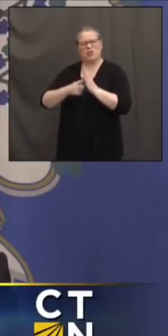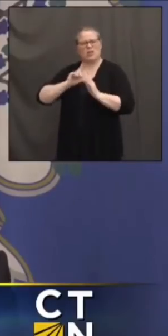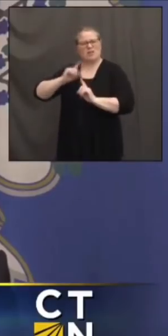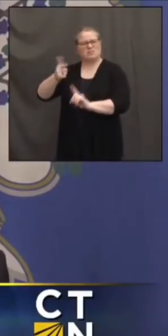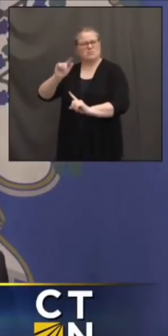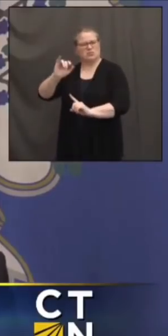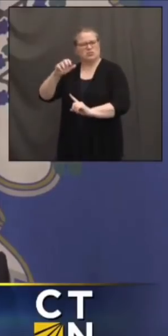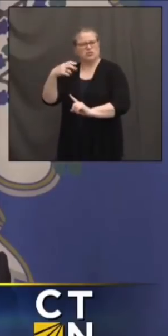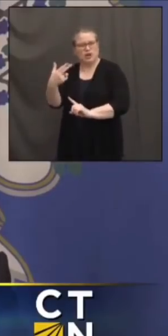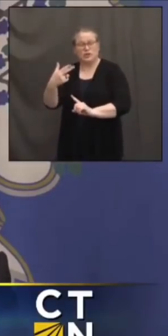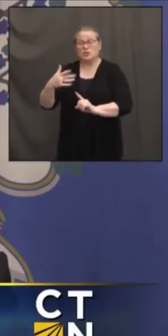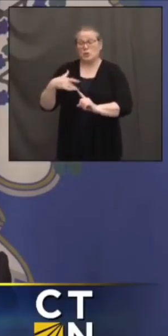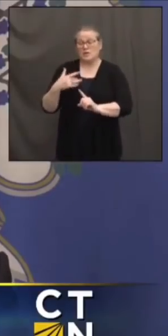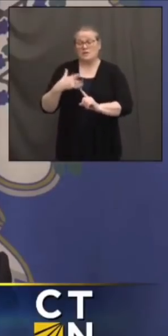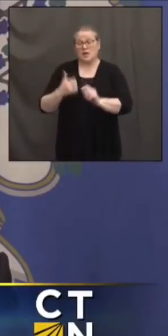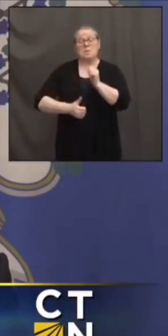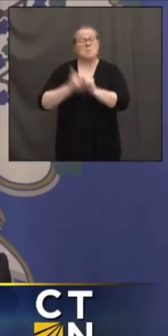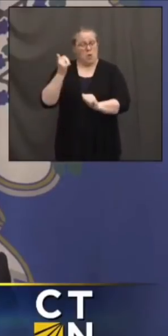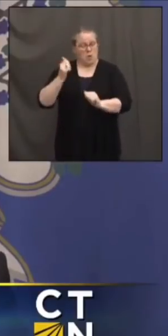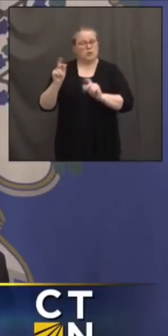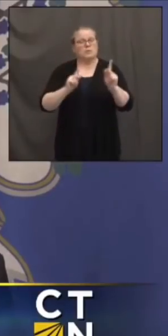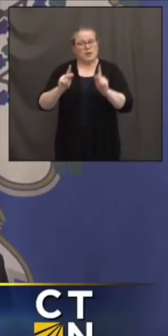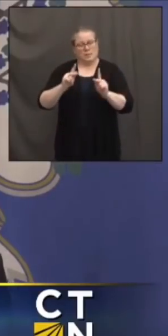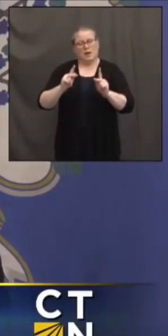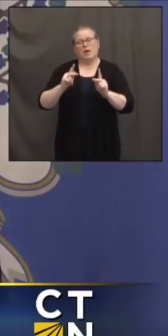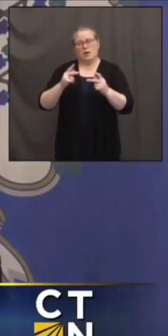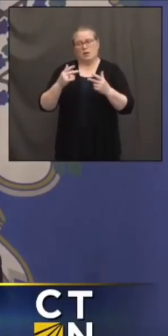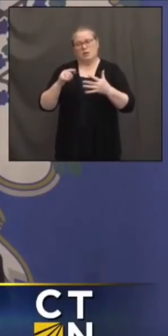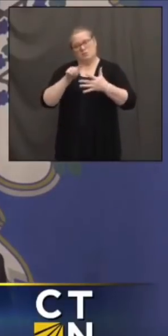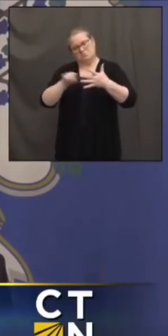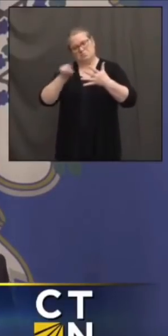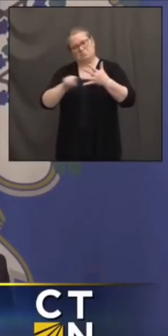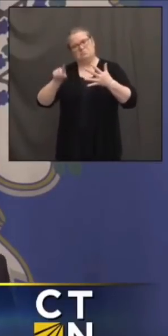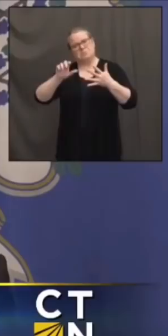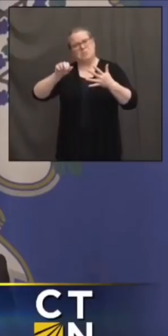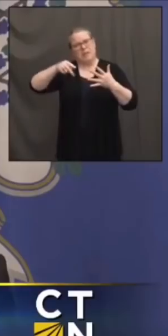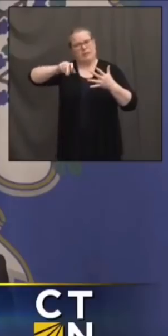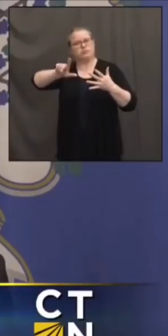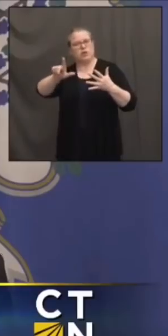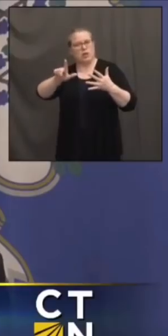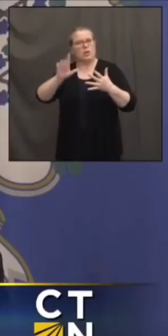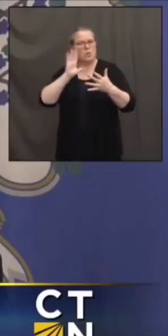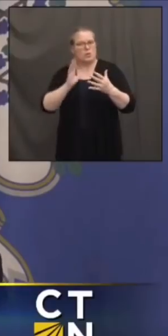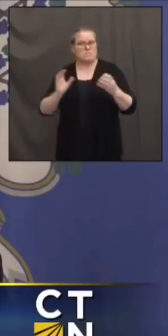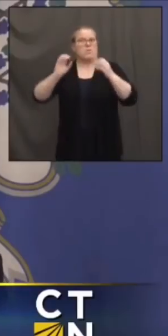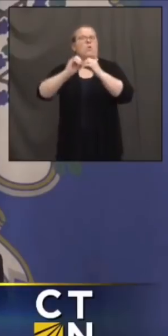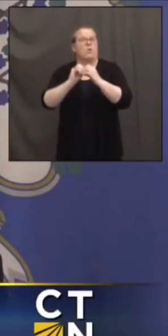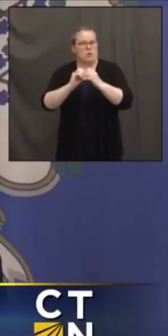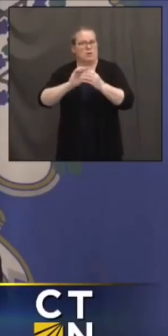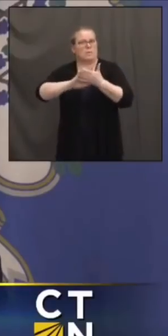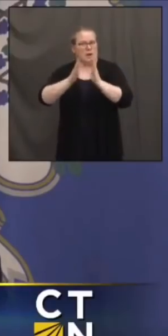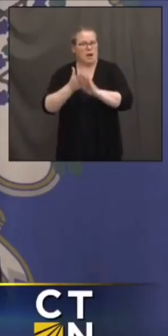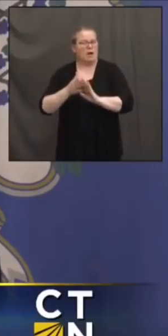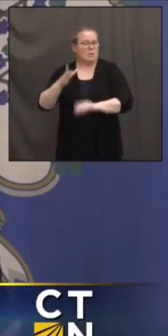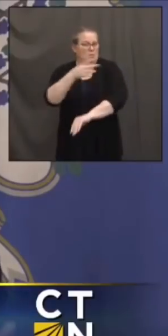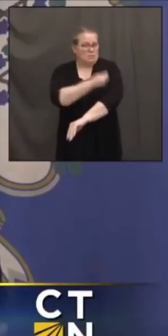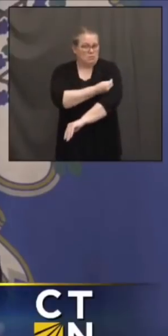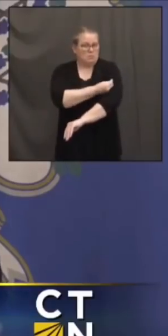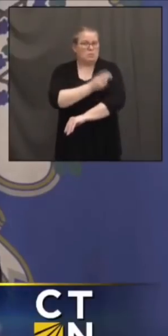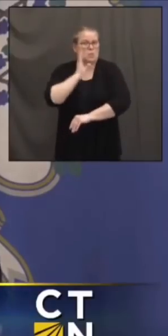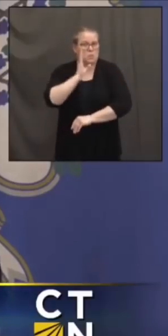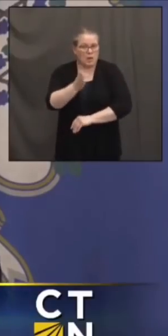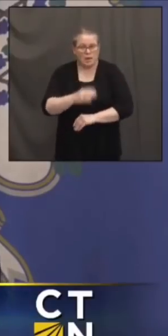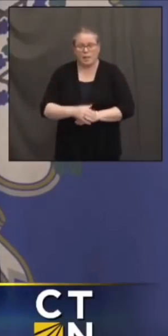little sooner than that, in the next 2 weeks or so. I think that'll be a tipping point there. You know, as you know, a